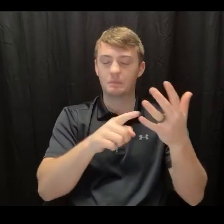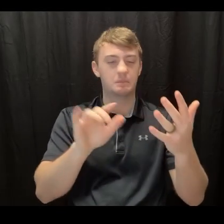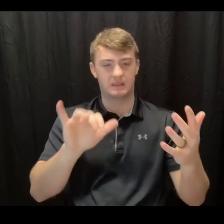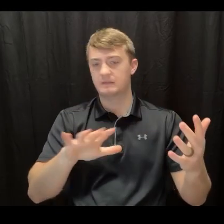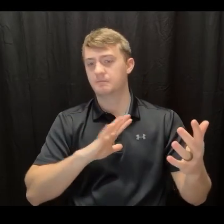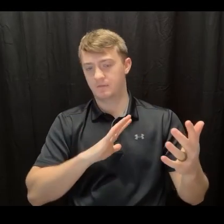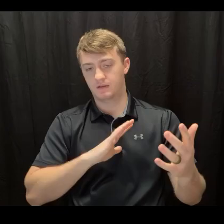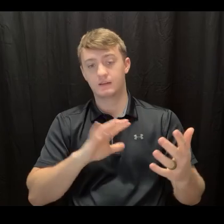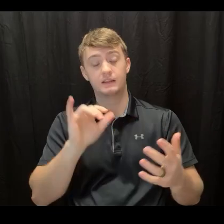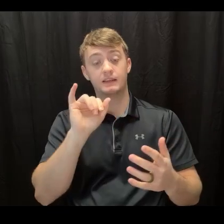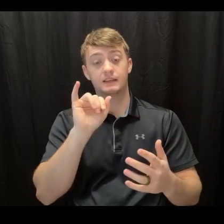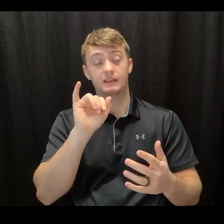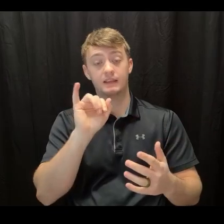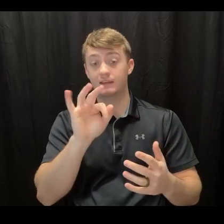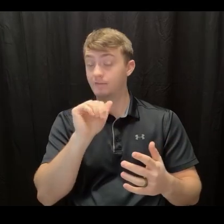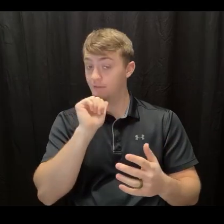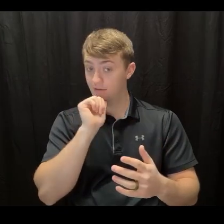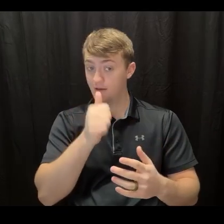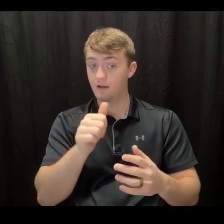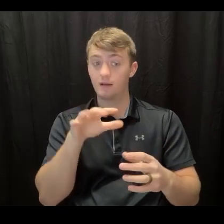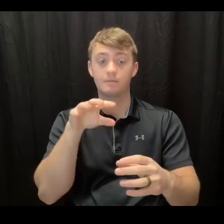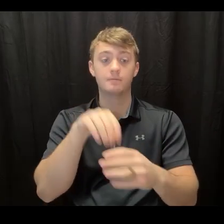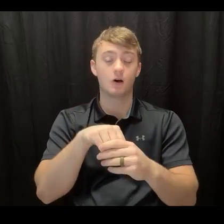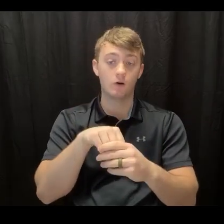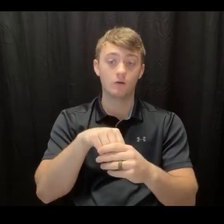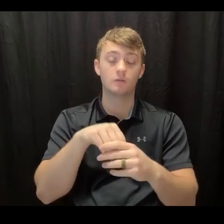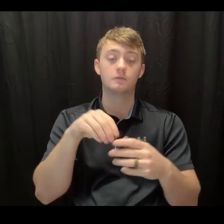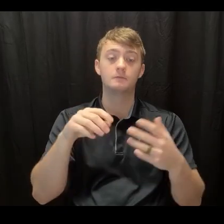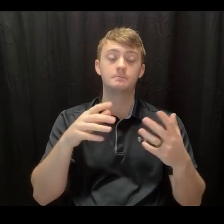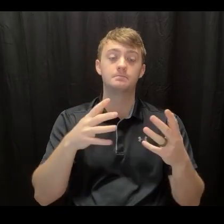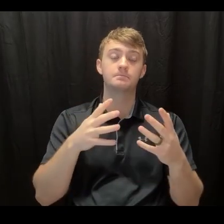that's okay. If it doesn't involve